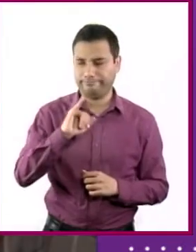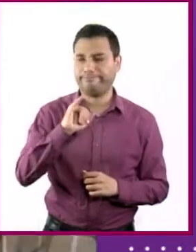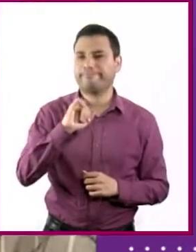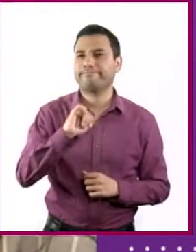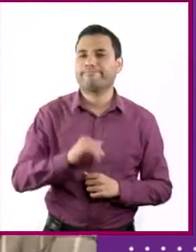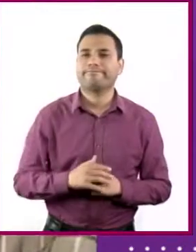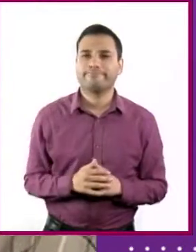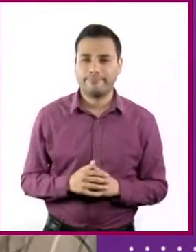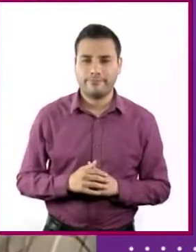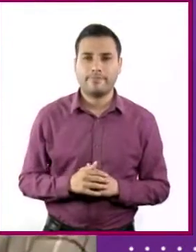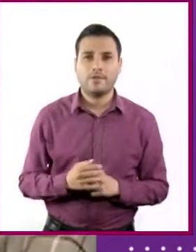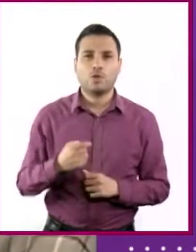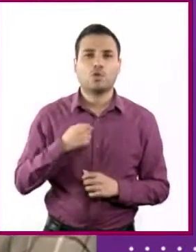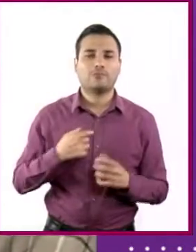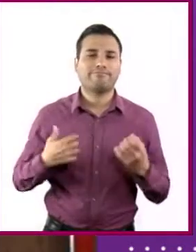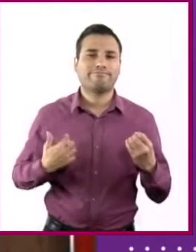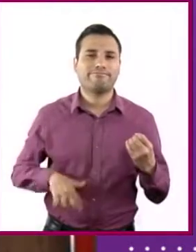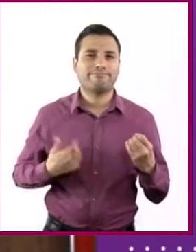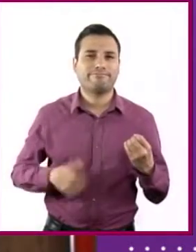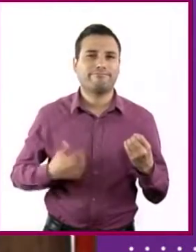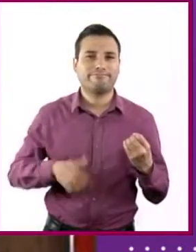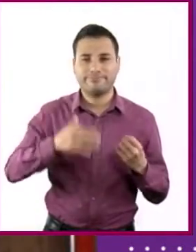could. I played the guitar.